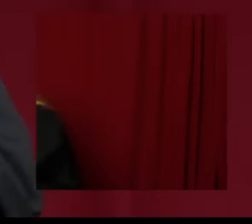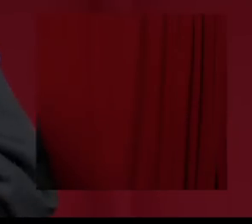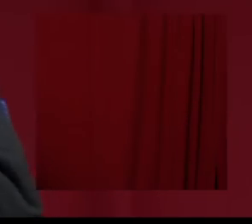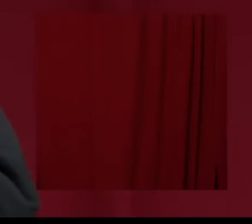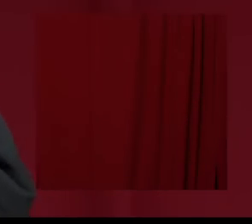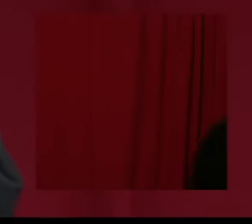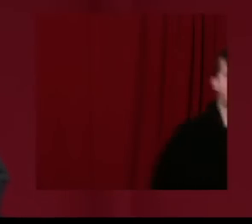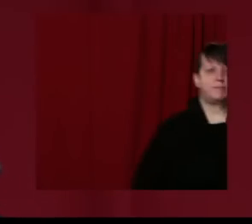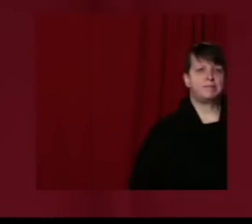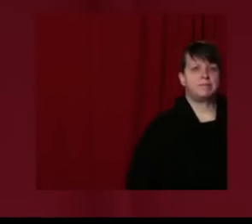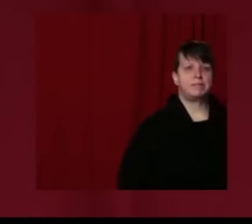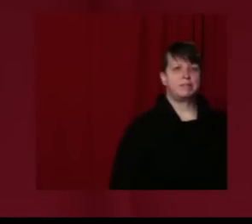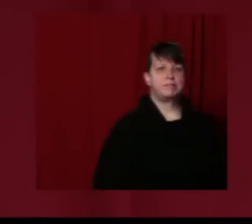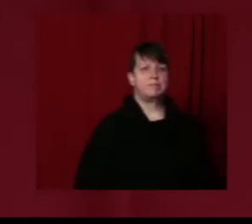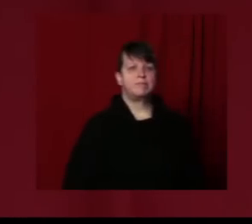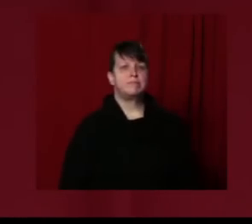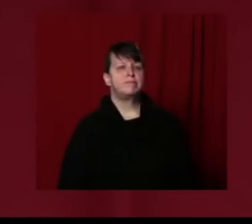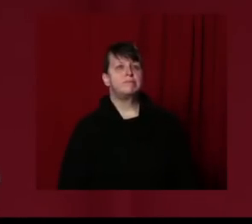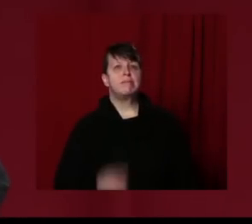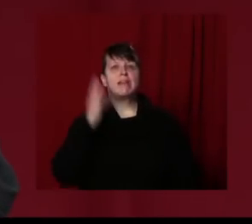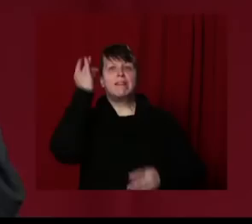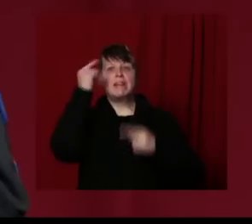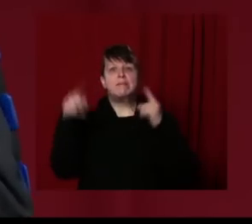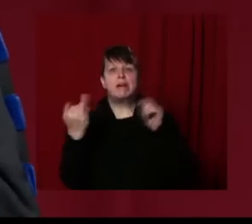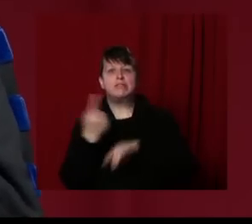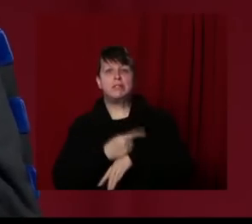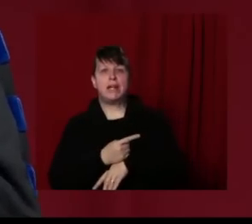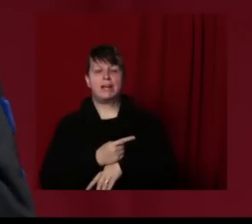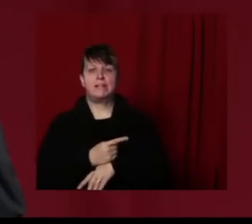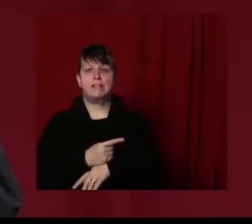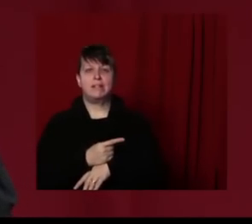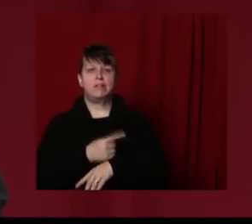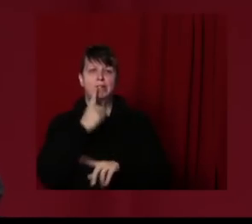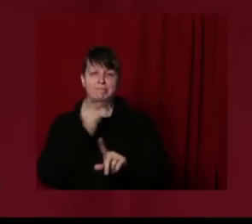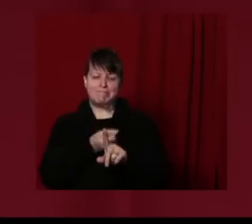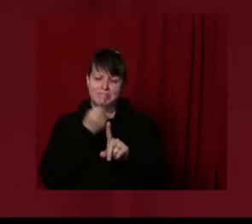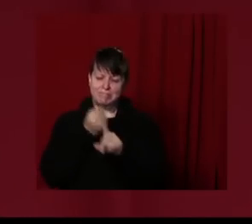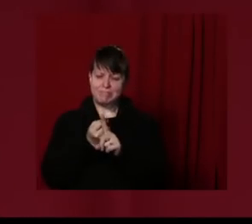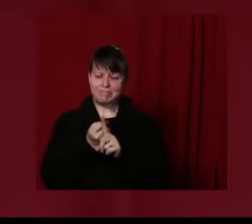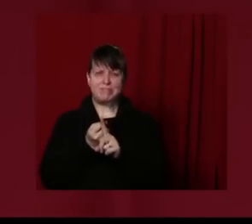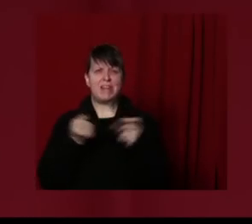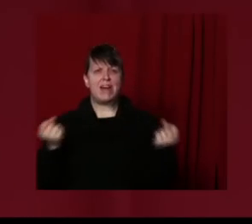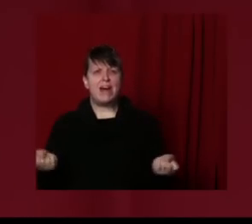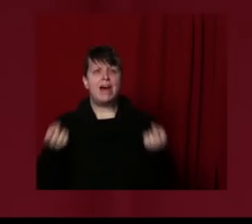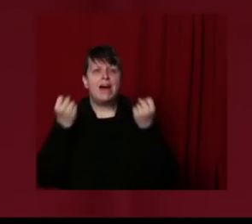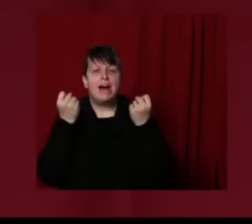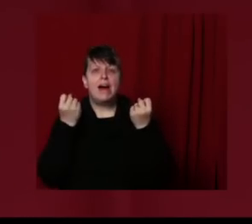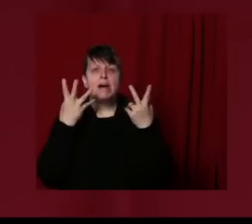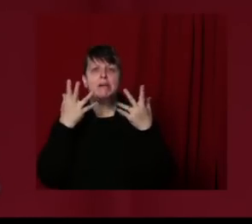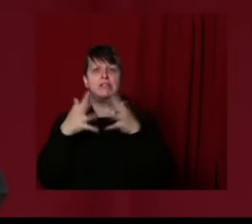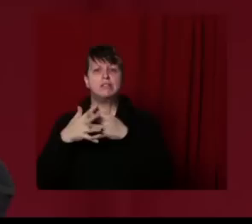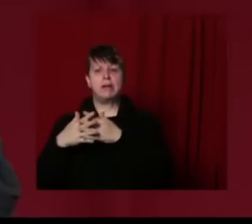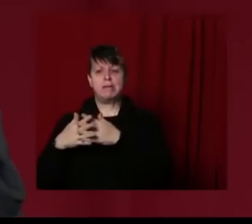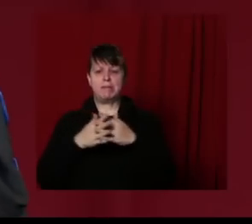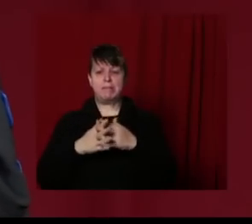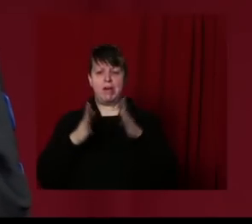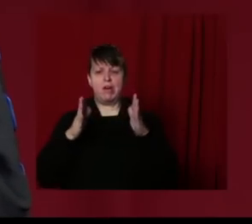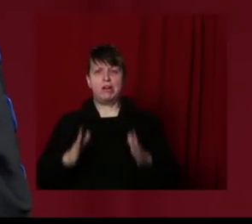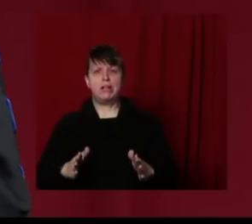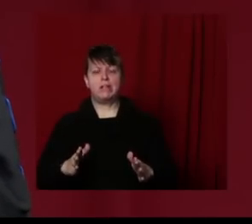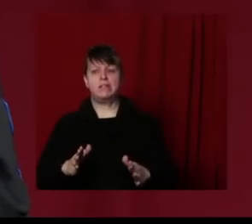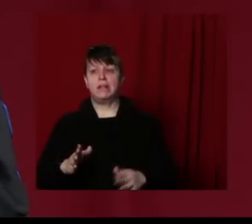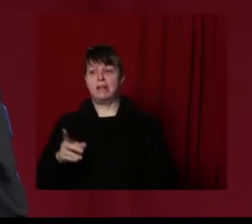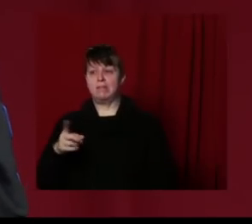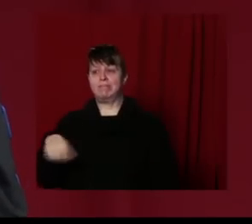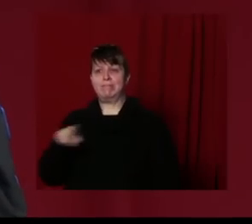When thinking about today, it struck me just how much Americans